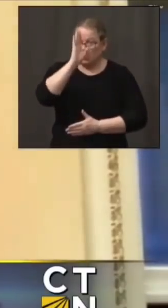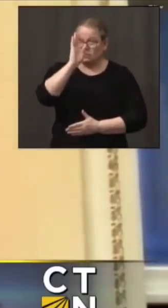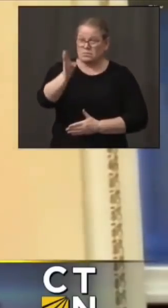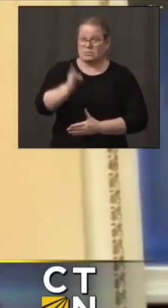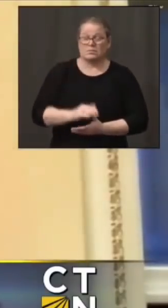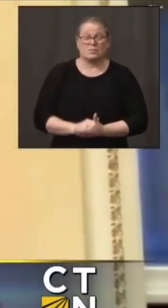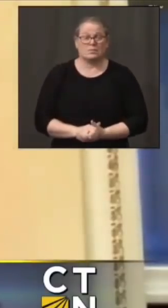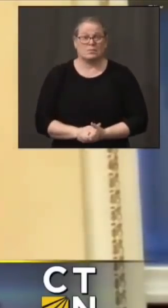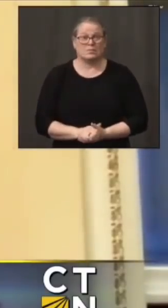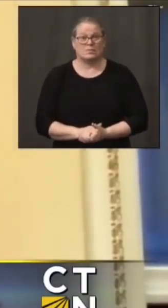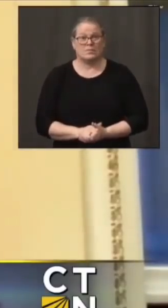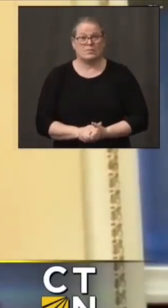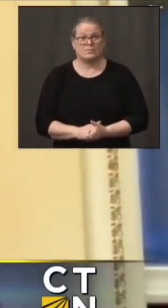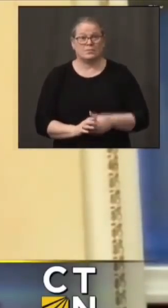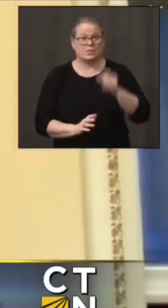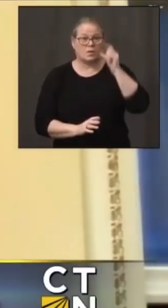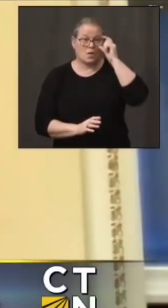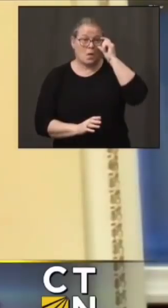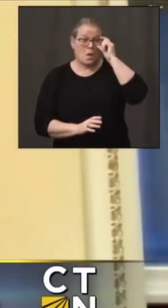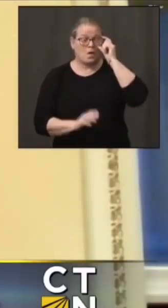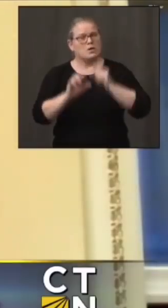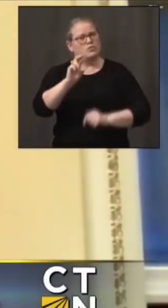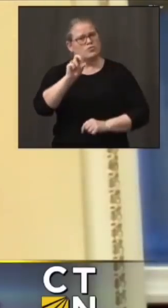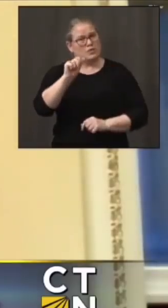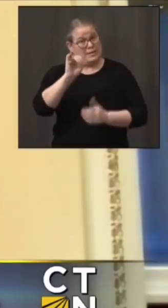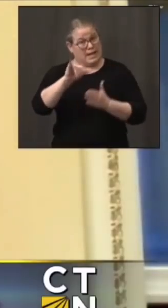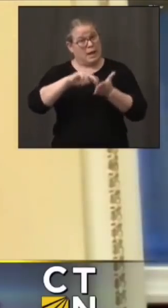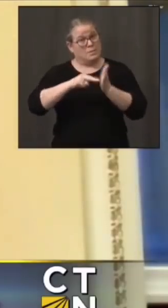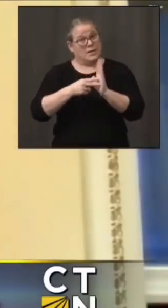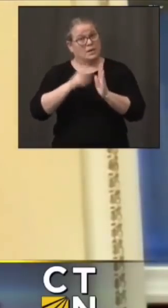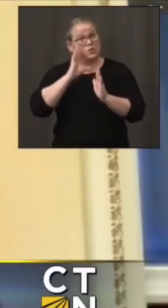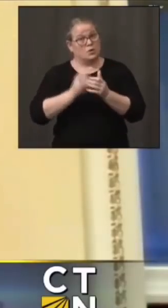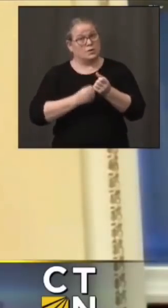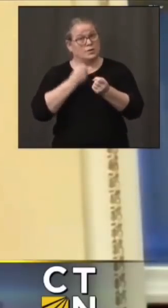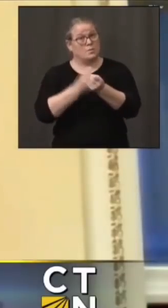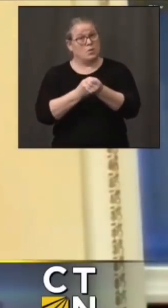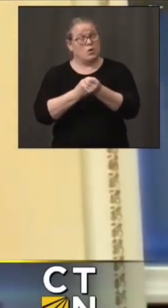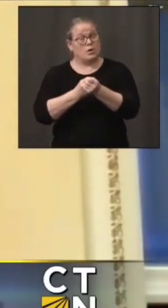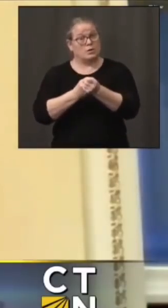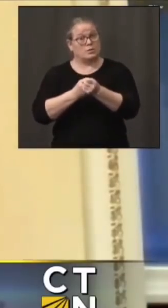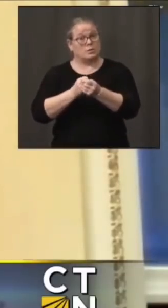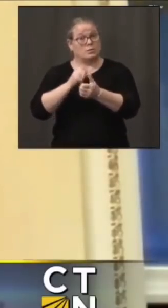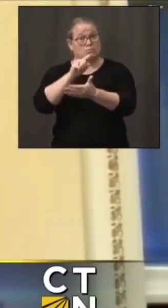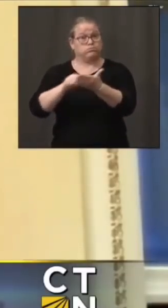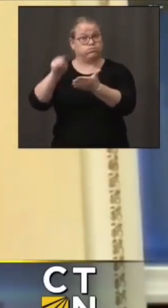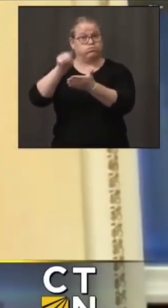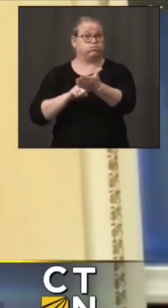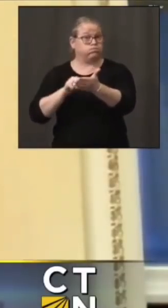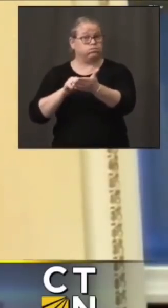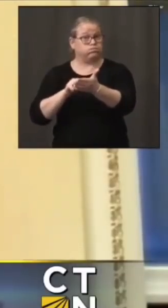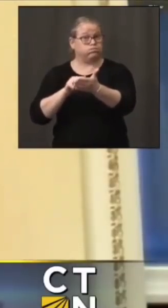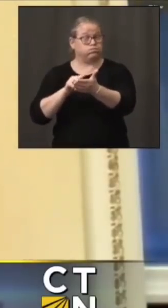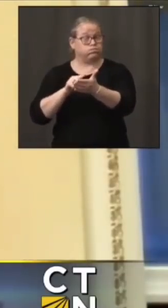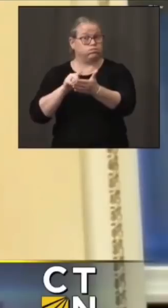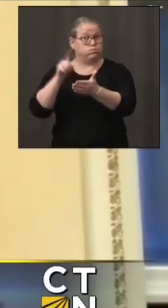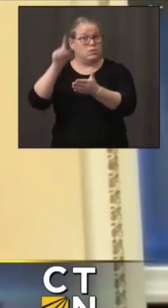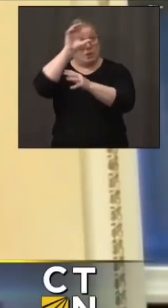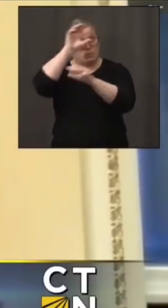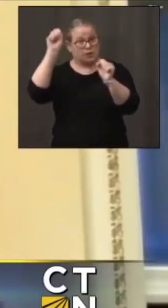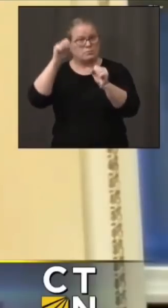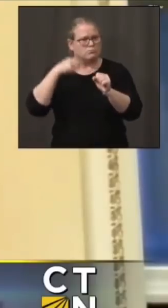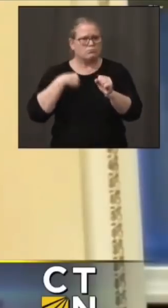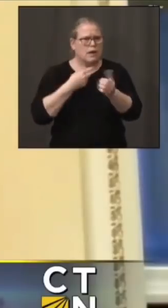And Rosa, so does that mean you'll support a censure then? I have signed on to the resolution. Okay, and when would that